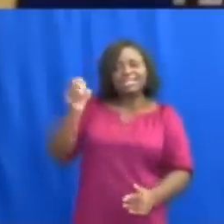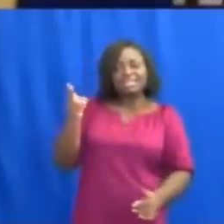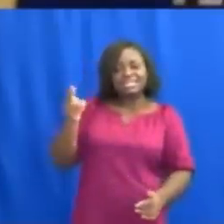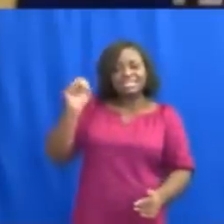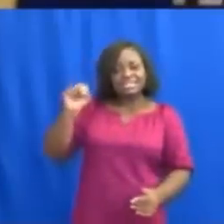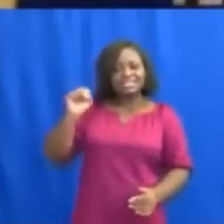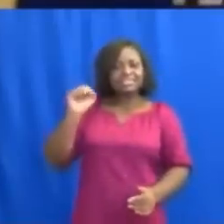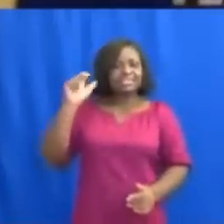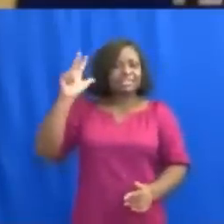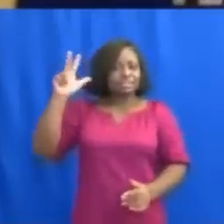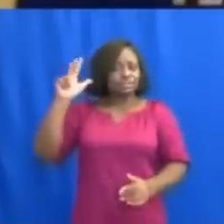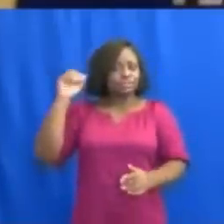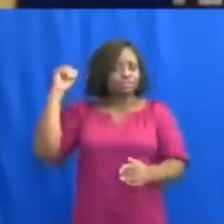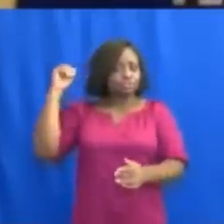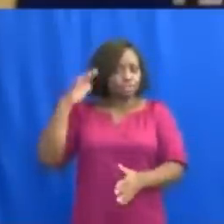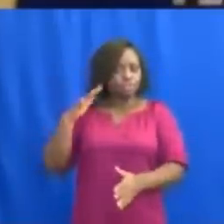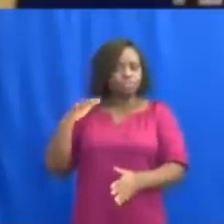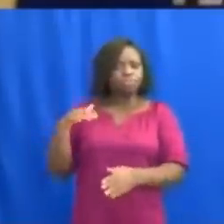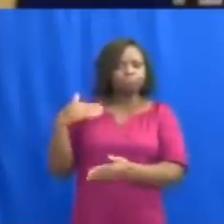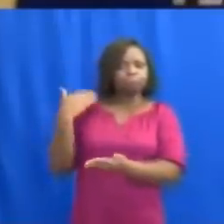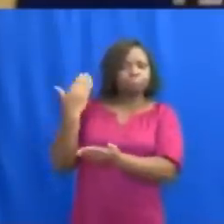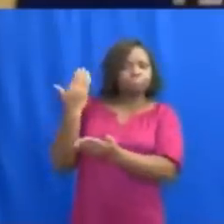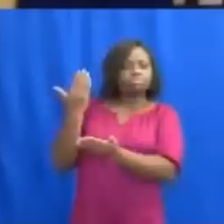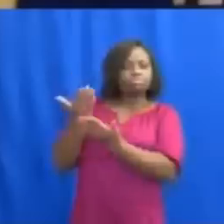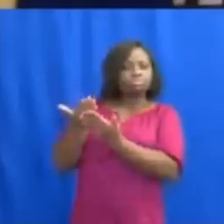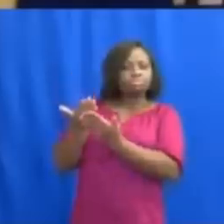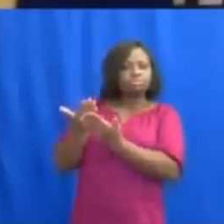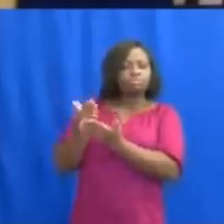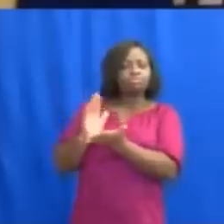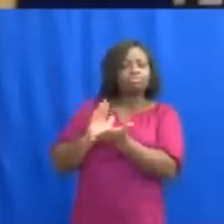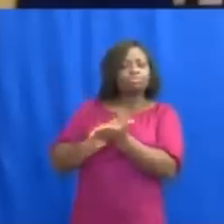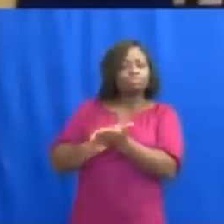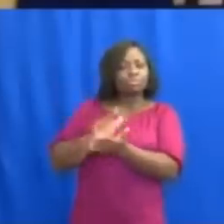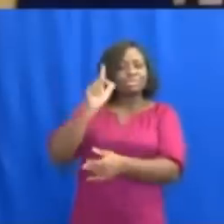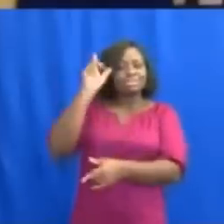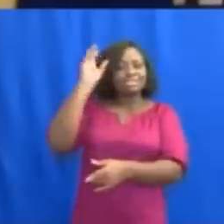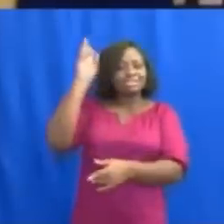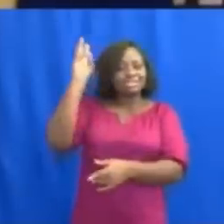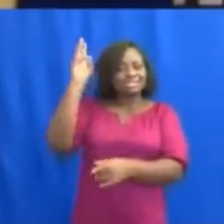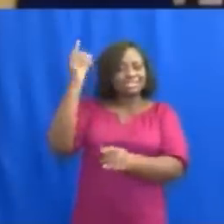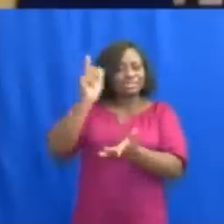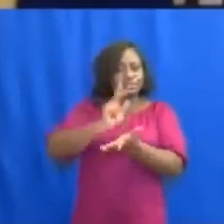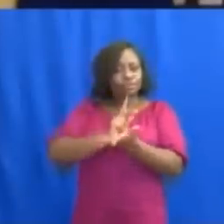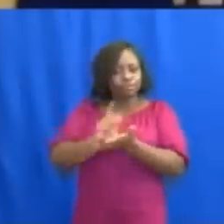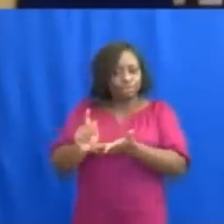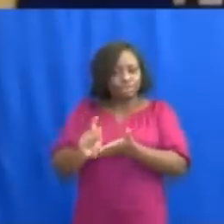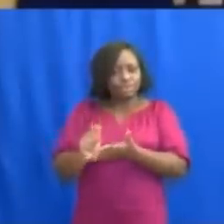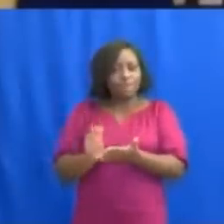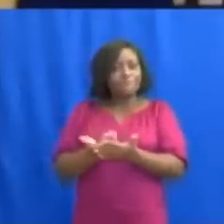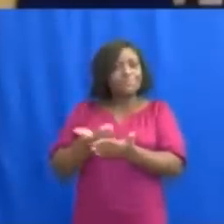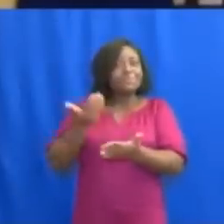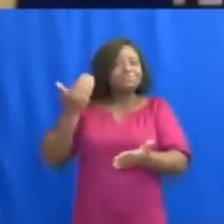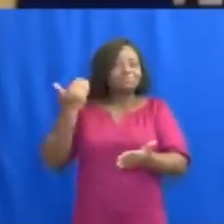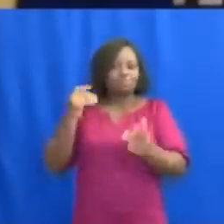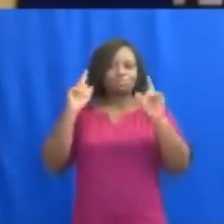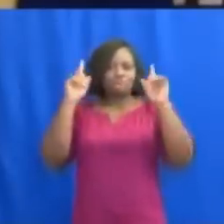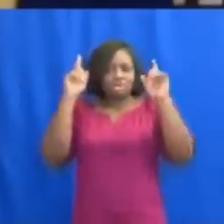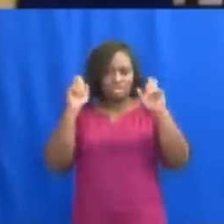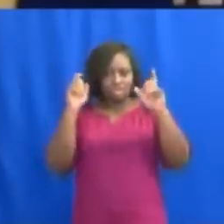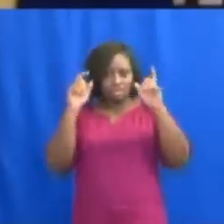SHS3 students will be in school for a total of 6 weeks before sitting for the